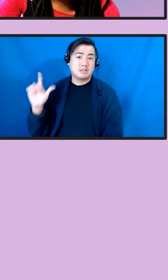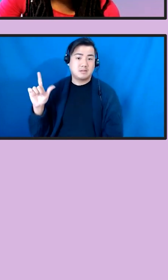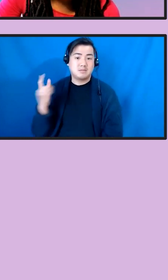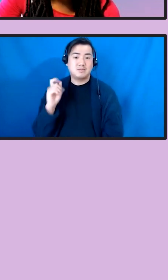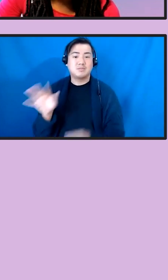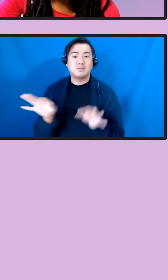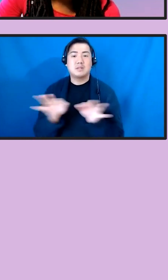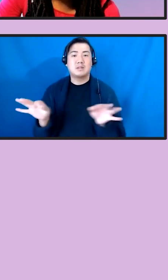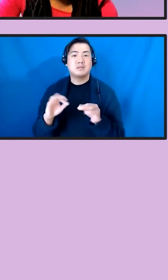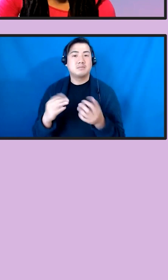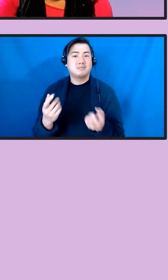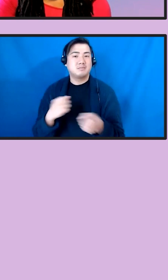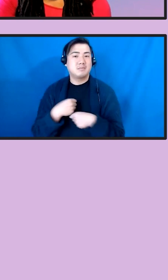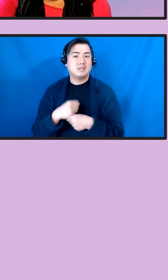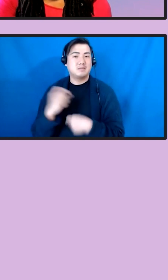revolution accessible.